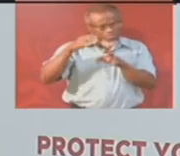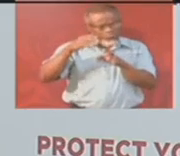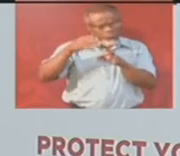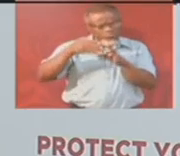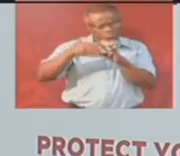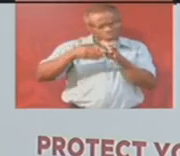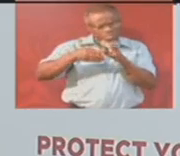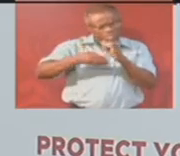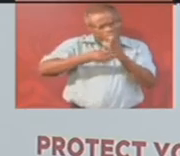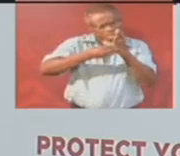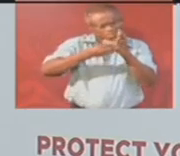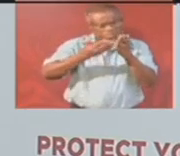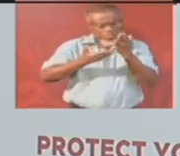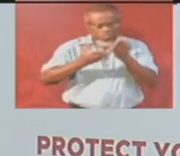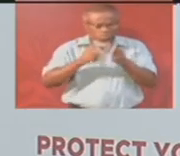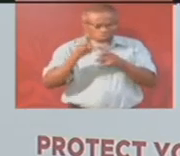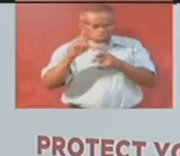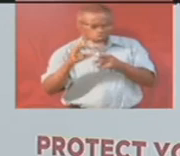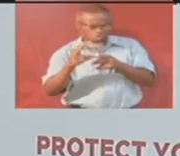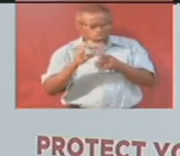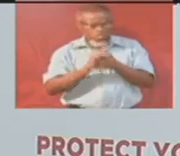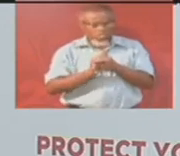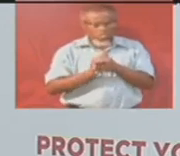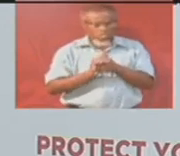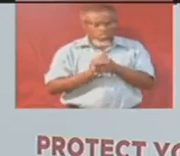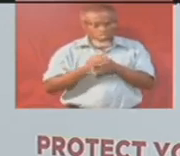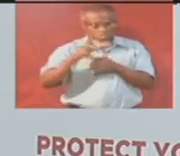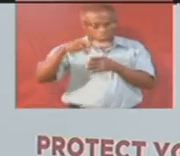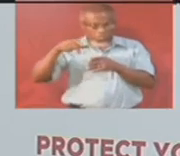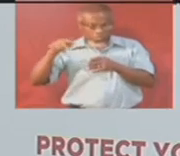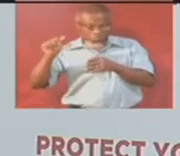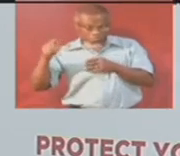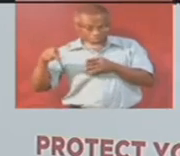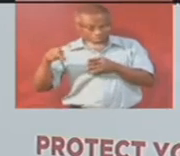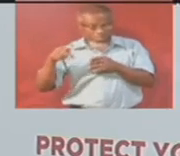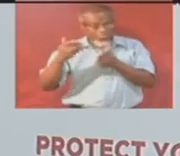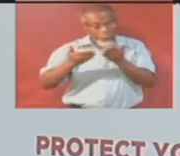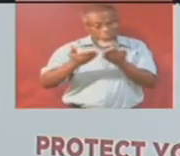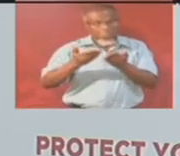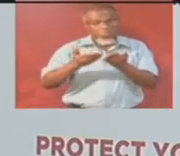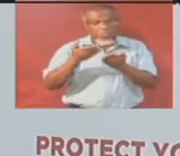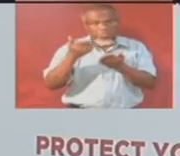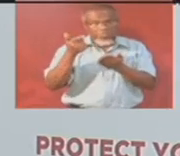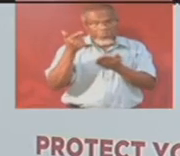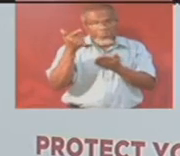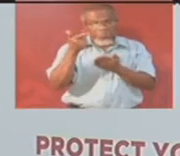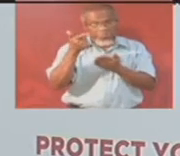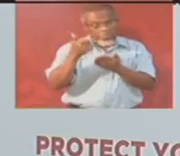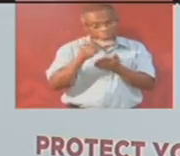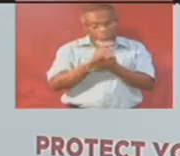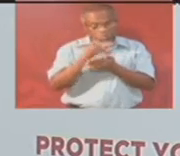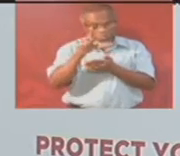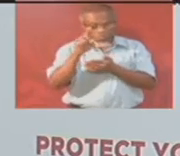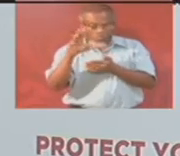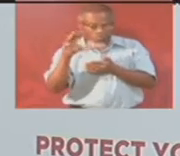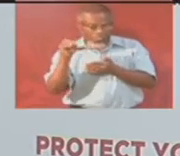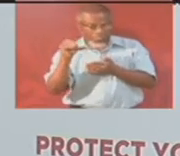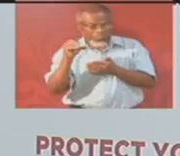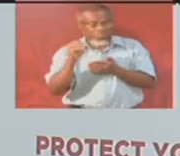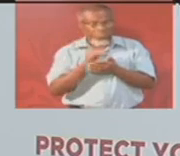at around 40 to 50. And then ARIMA, at its maximum capacity, if we have to go back down that road, is close to 100 as